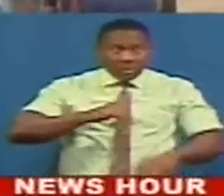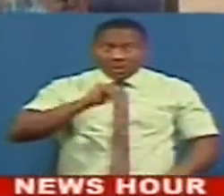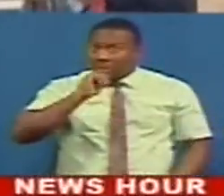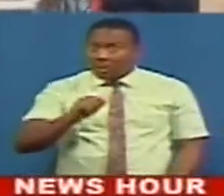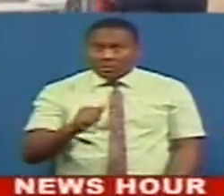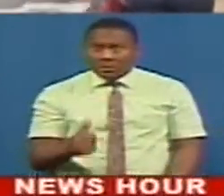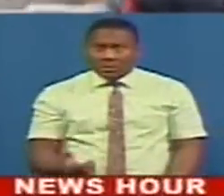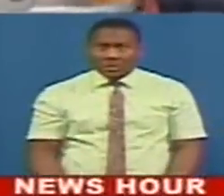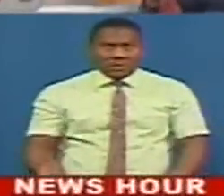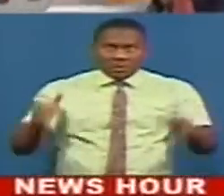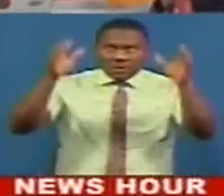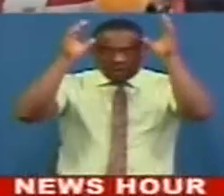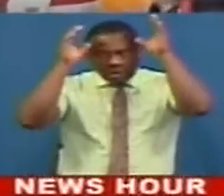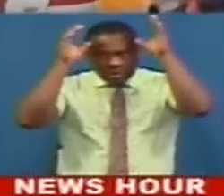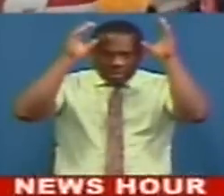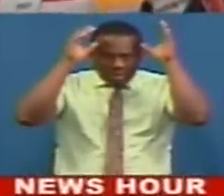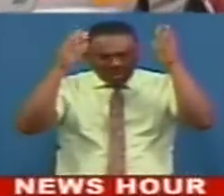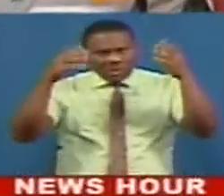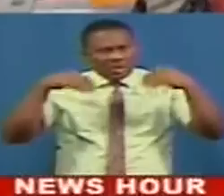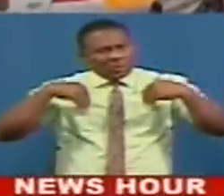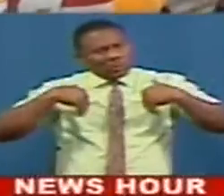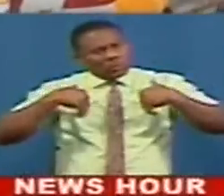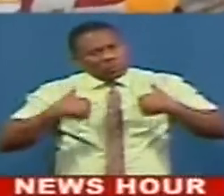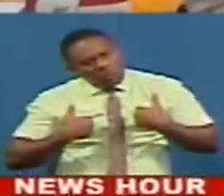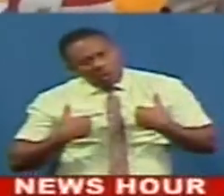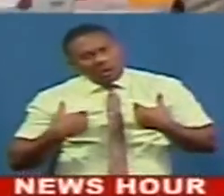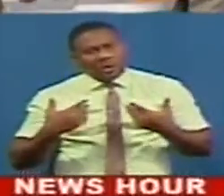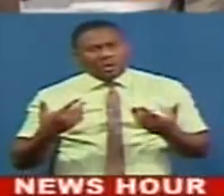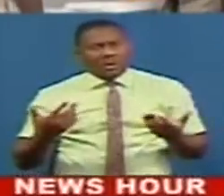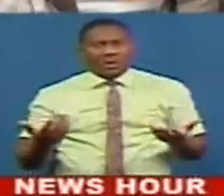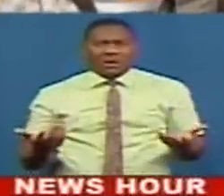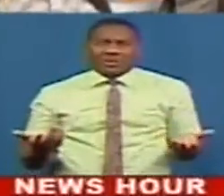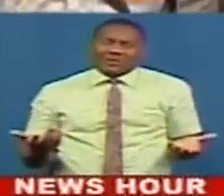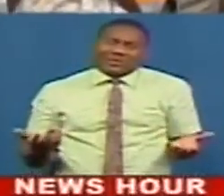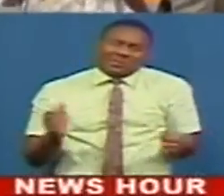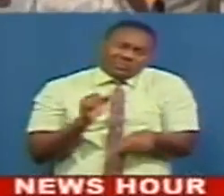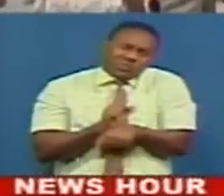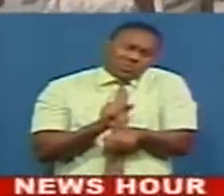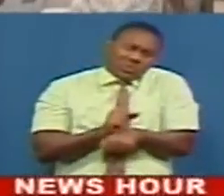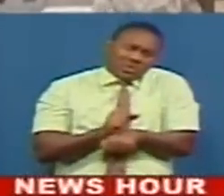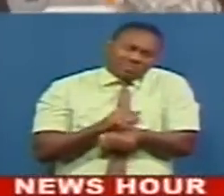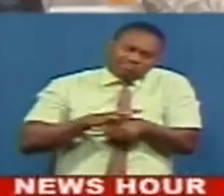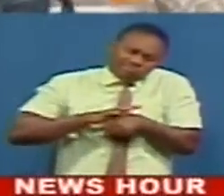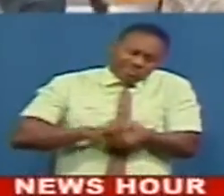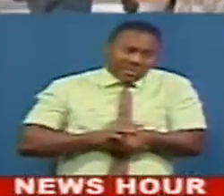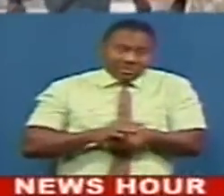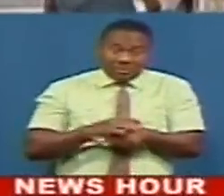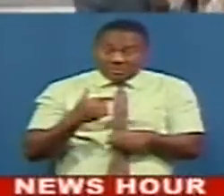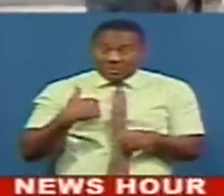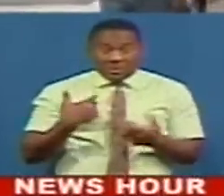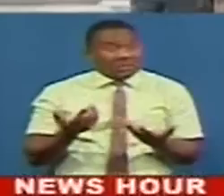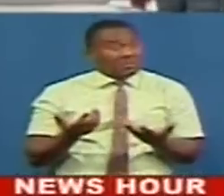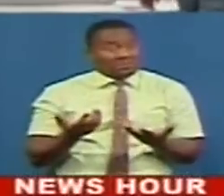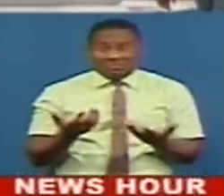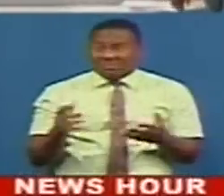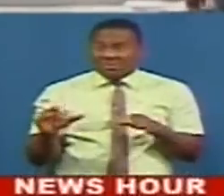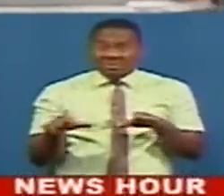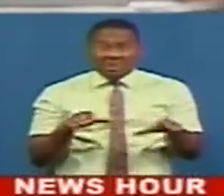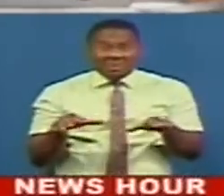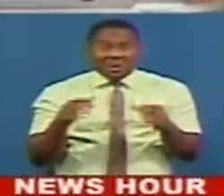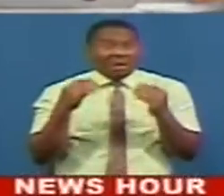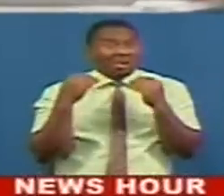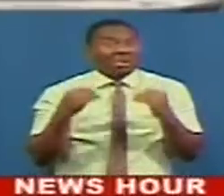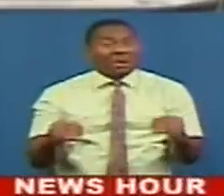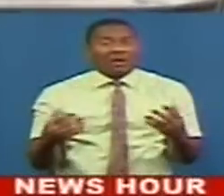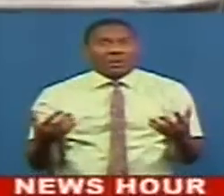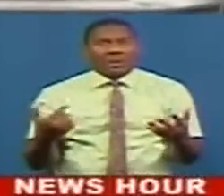sometimes carrying the luggage of you go to the house and you're very tired. The work is very stressful, but because there's nothing to do, I don't want to be